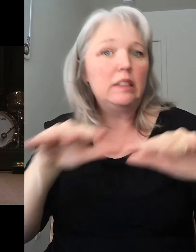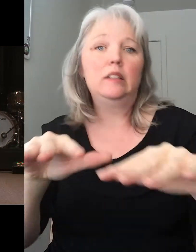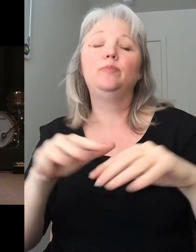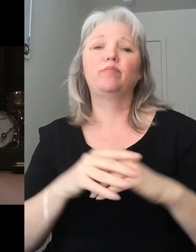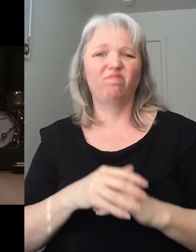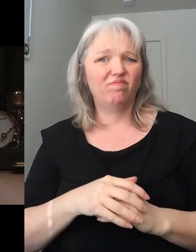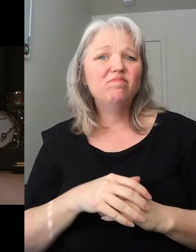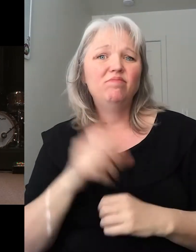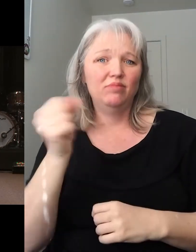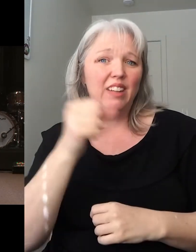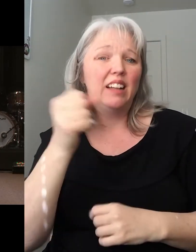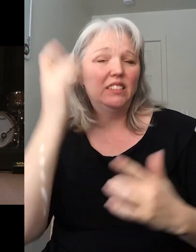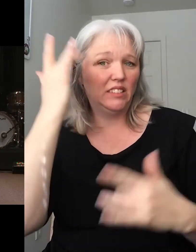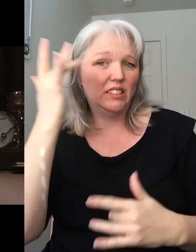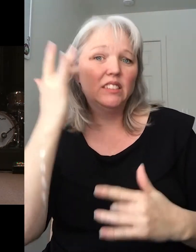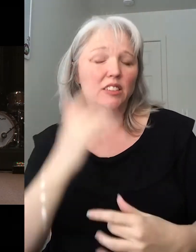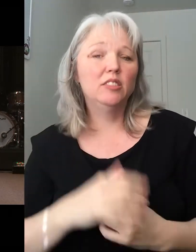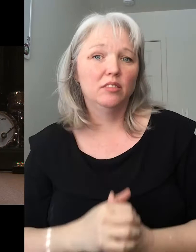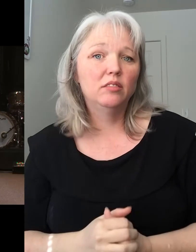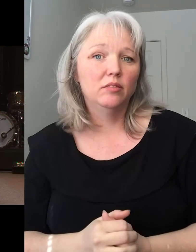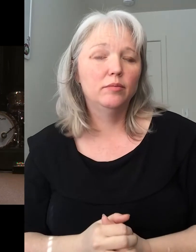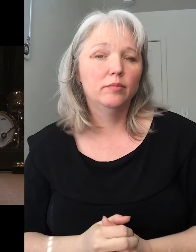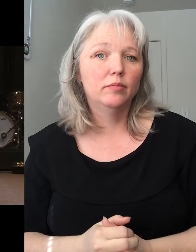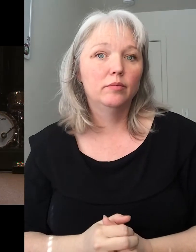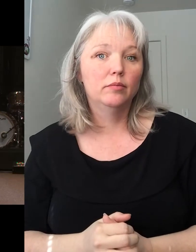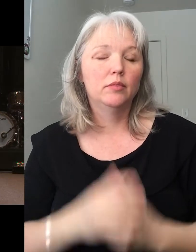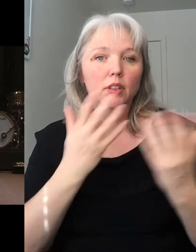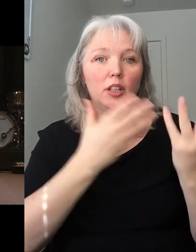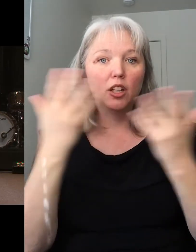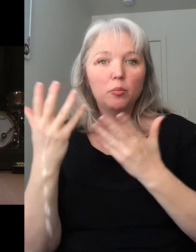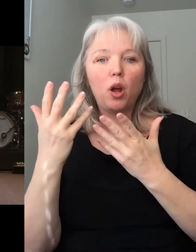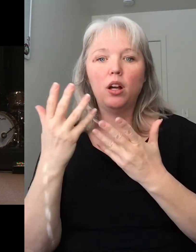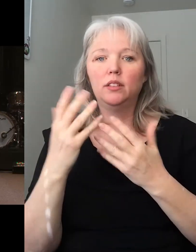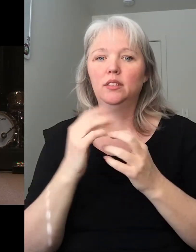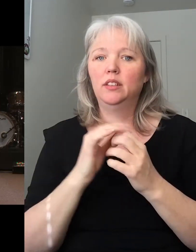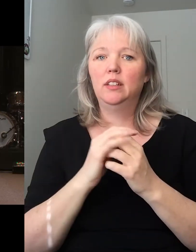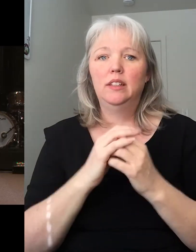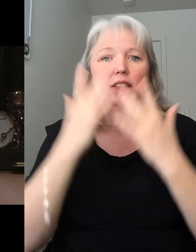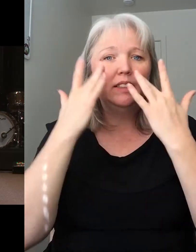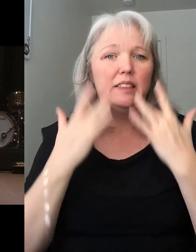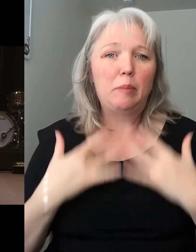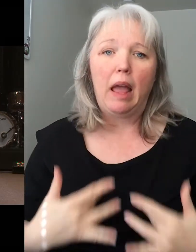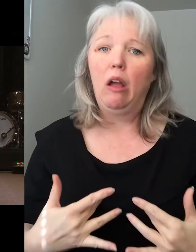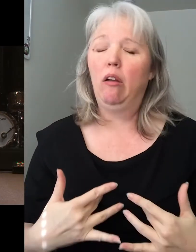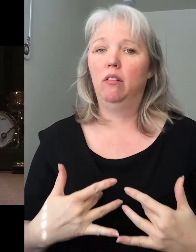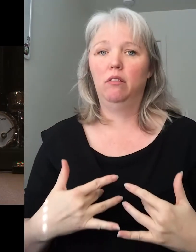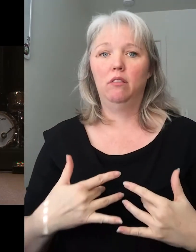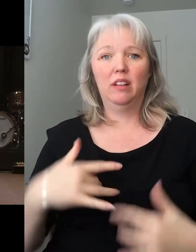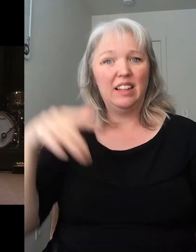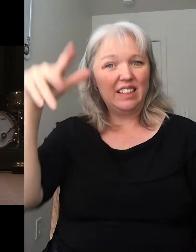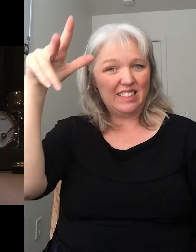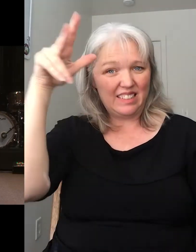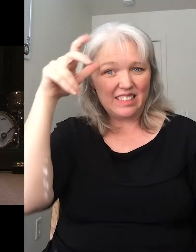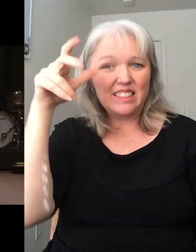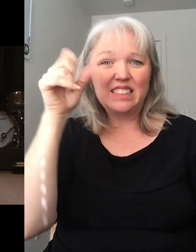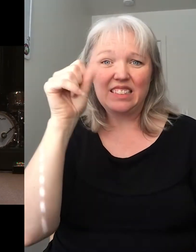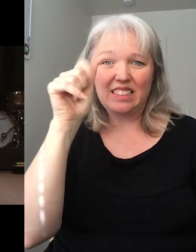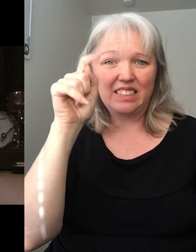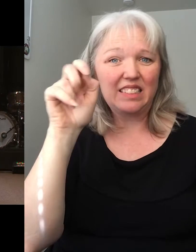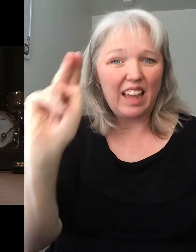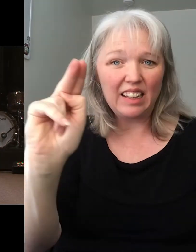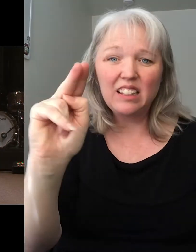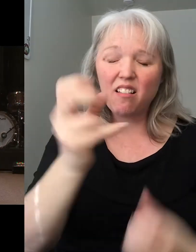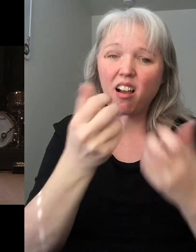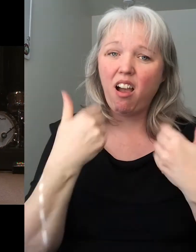sickness. Yes, sickness. He brought despair. Satan has